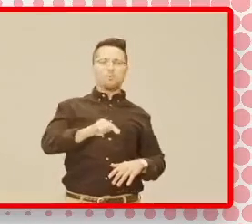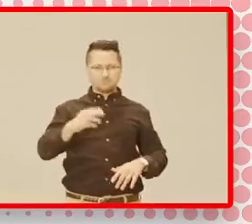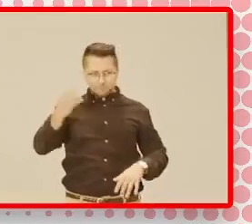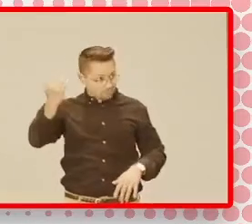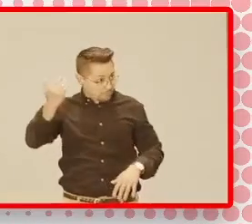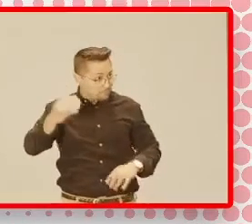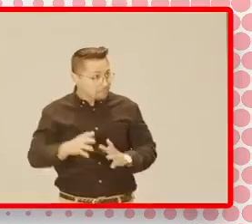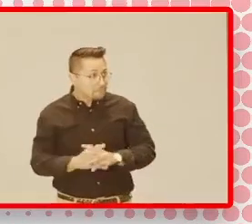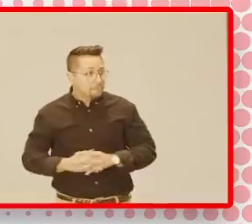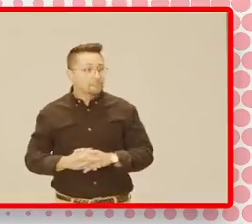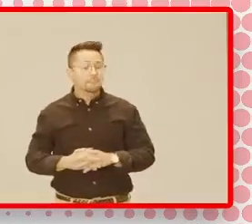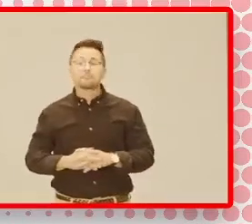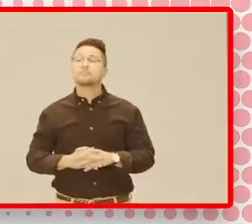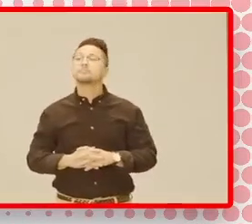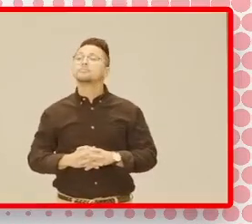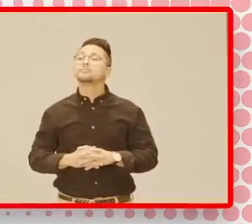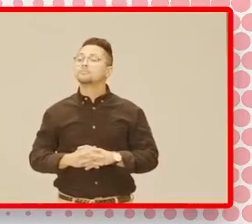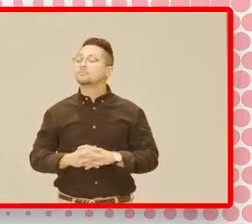Because